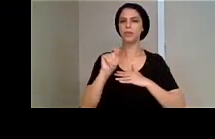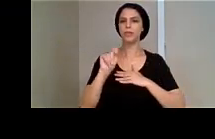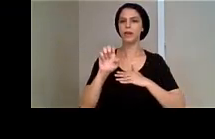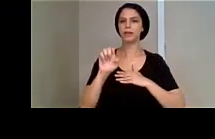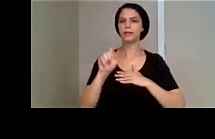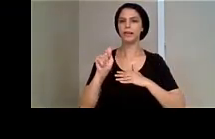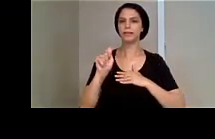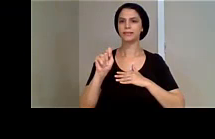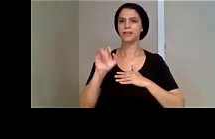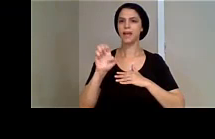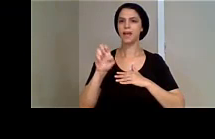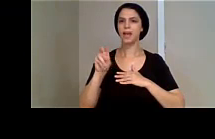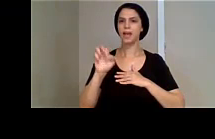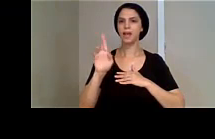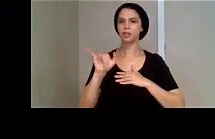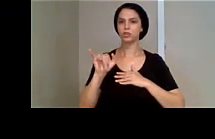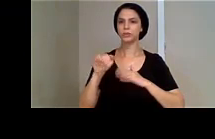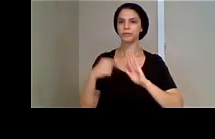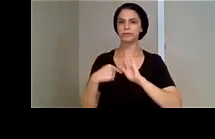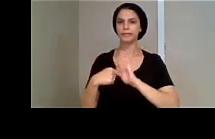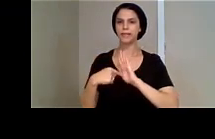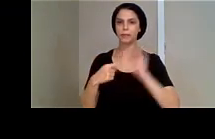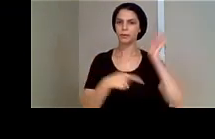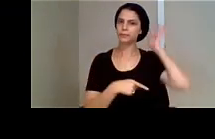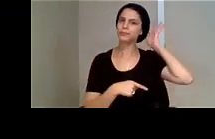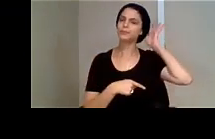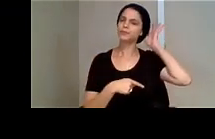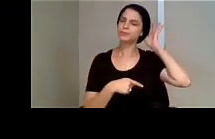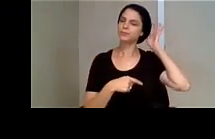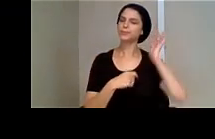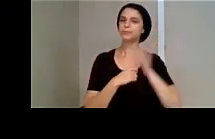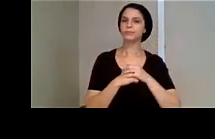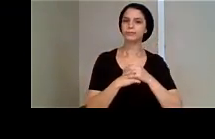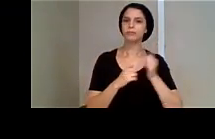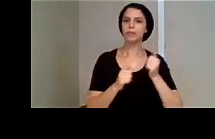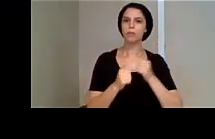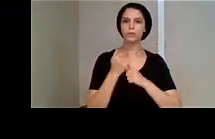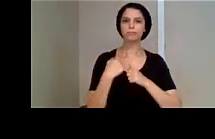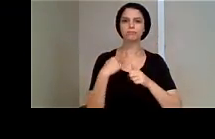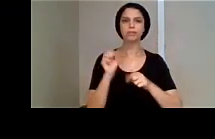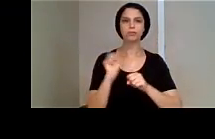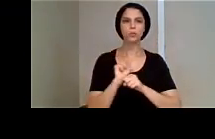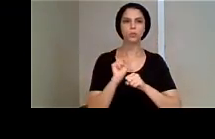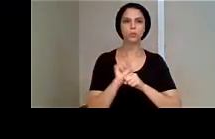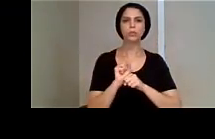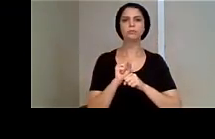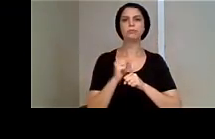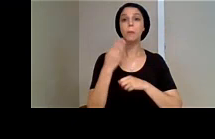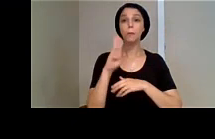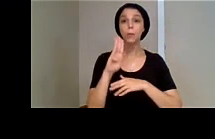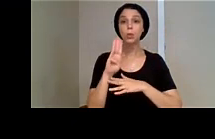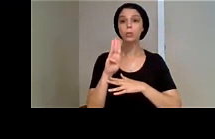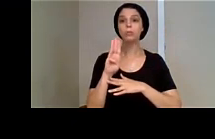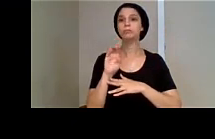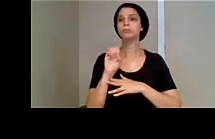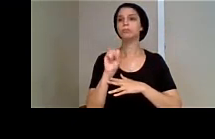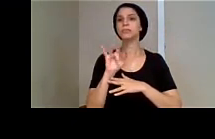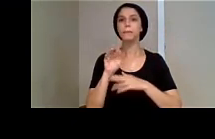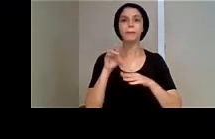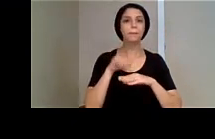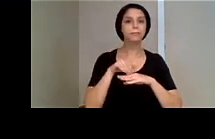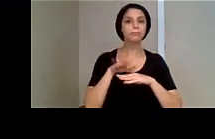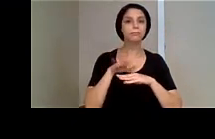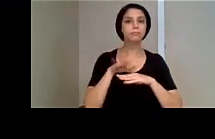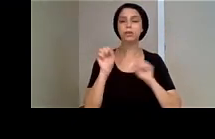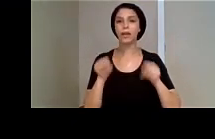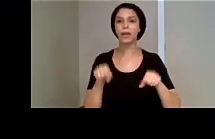example. As is most cases in Canvas, when I have work, I'm going to click the blue submit button. And